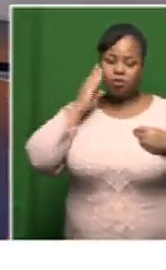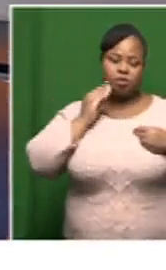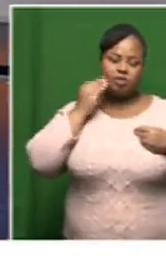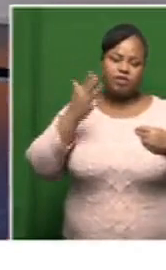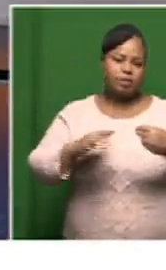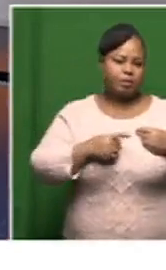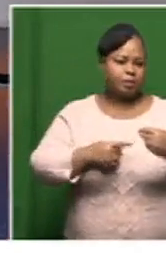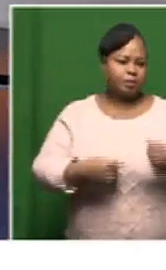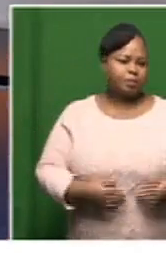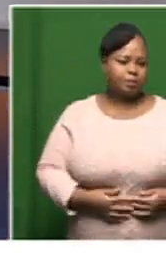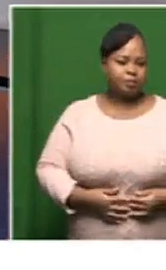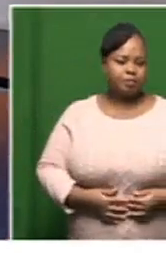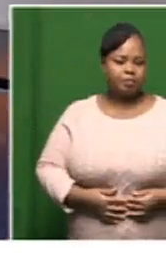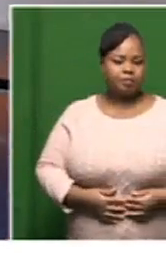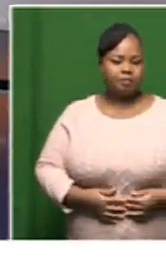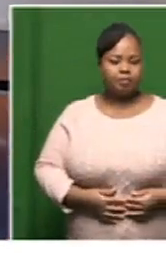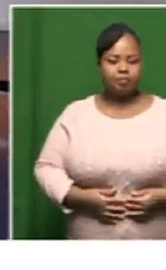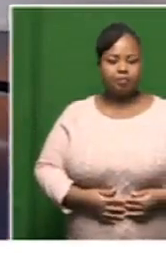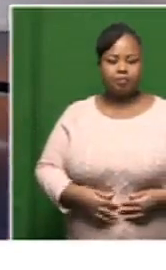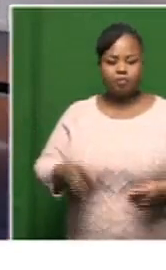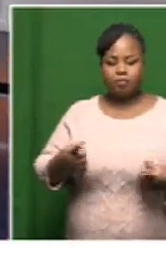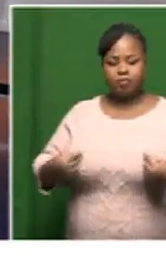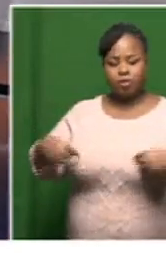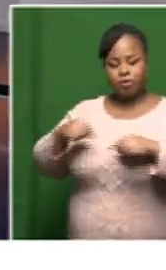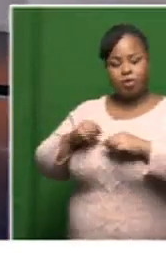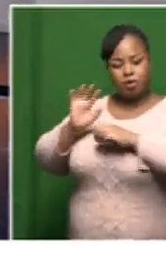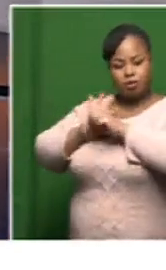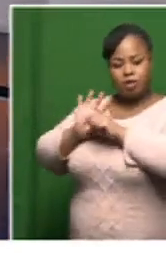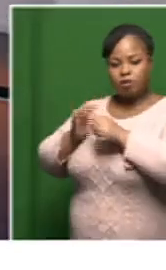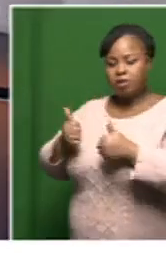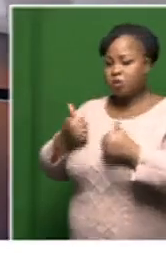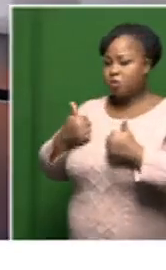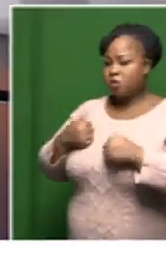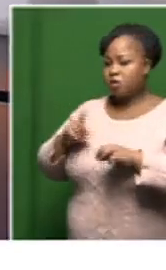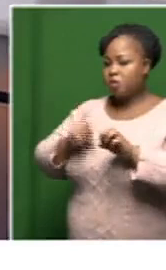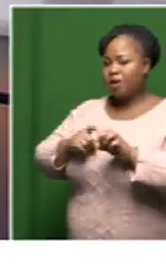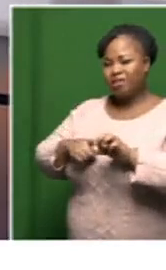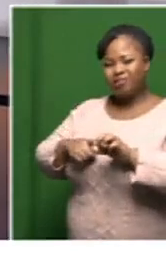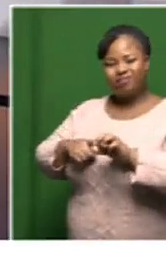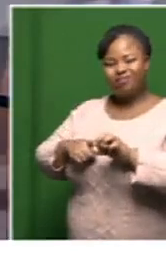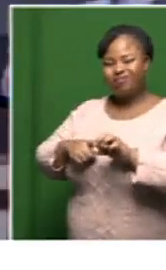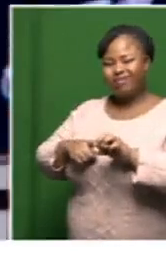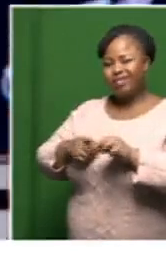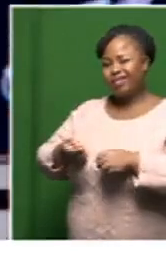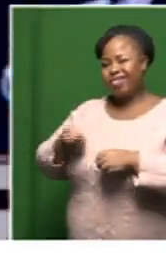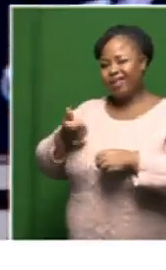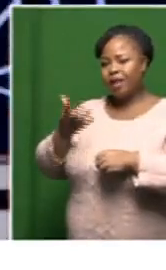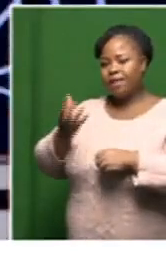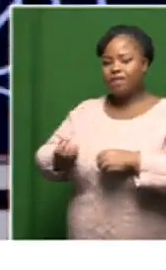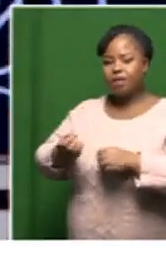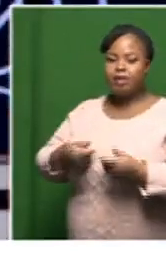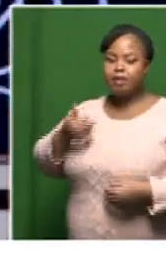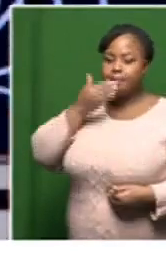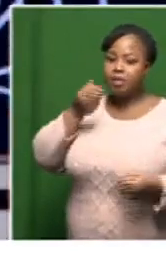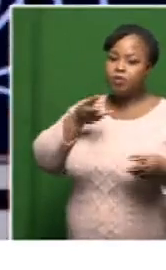industry long enough. Where we come from, a good quality art education is limited. So the best way